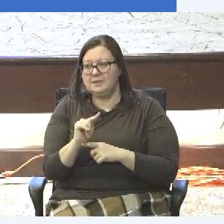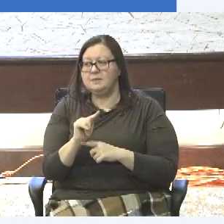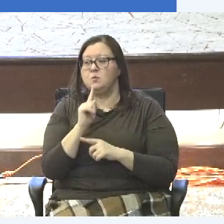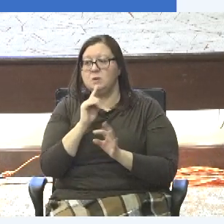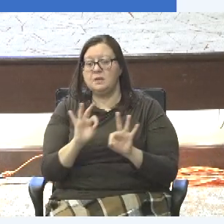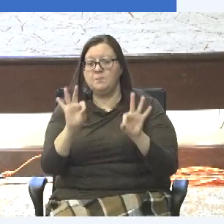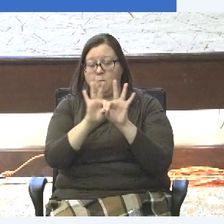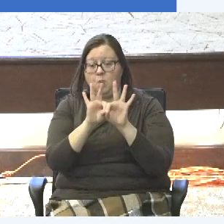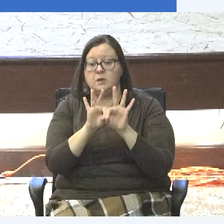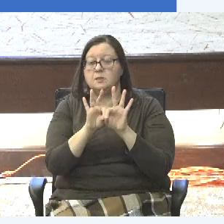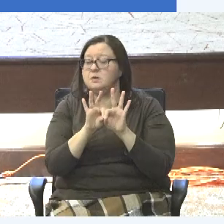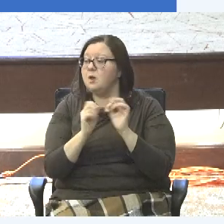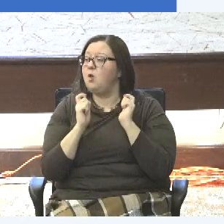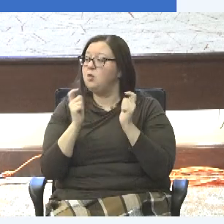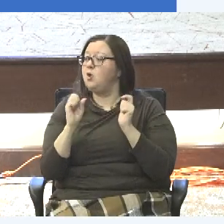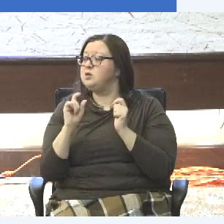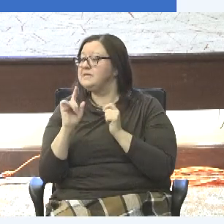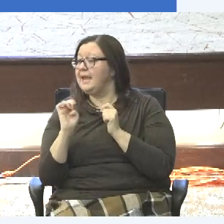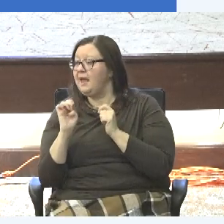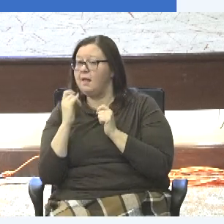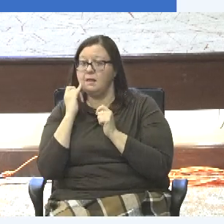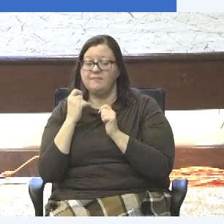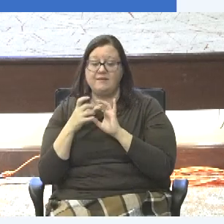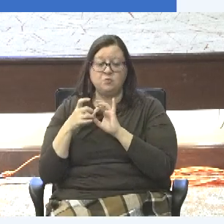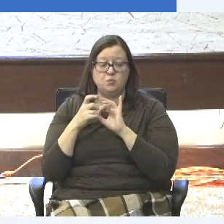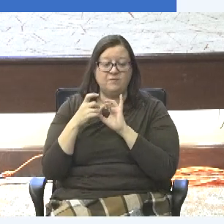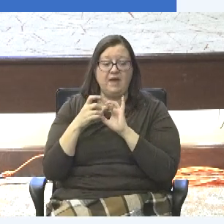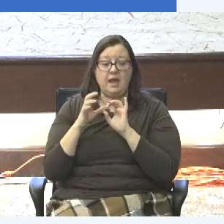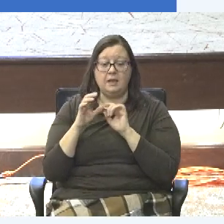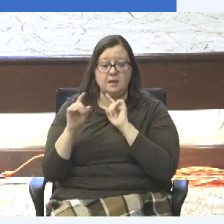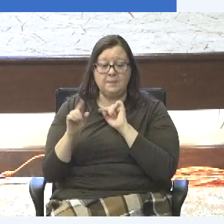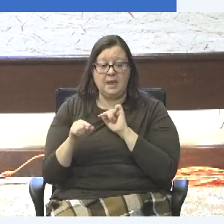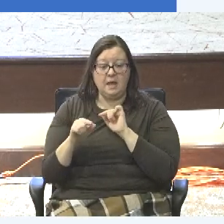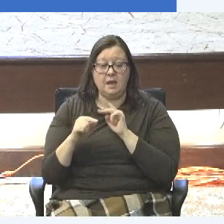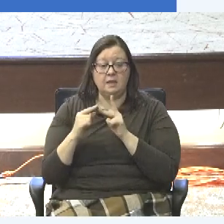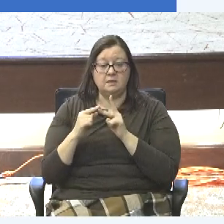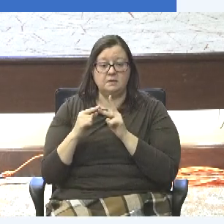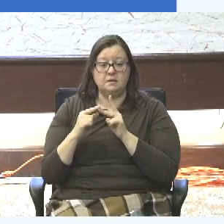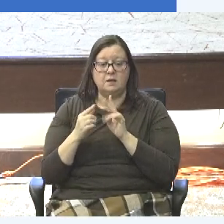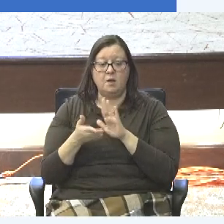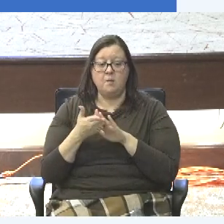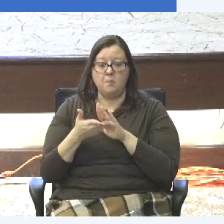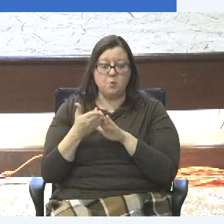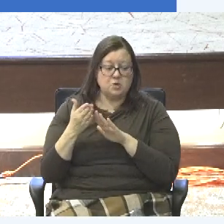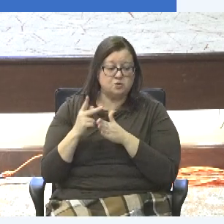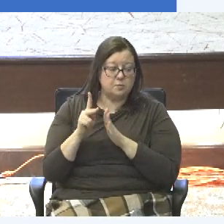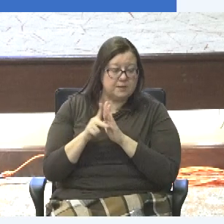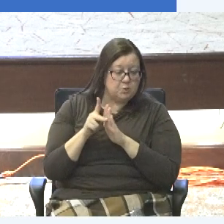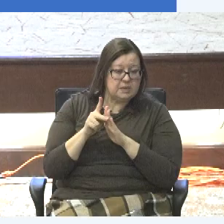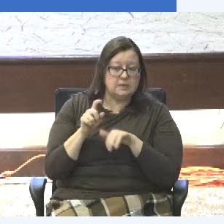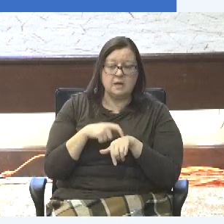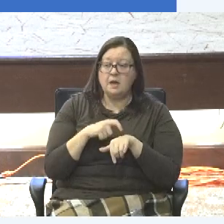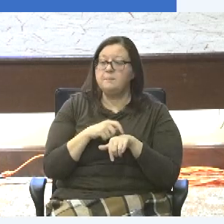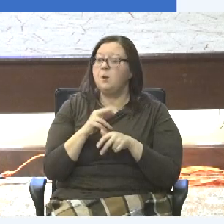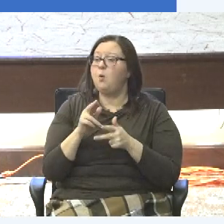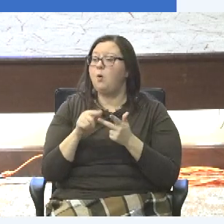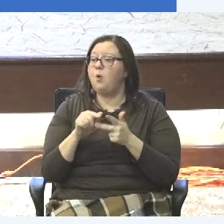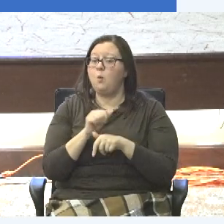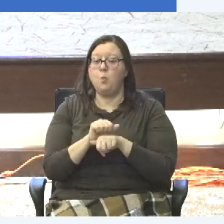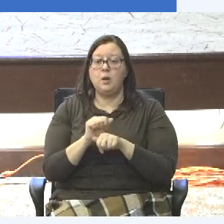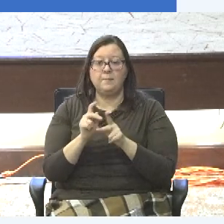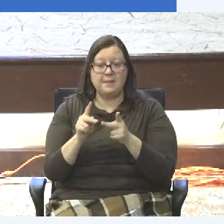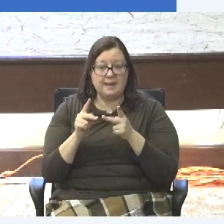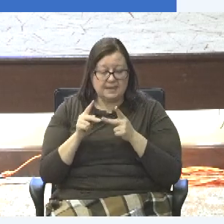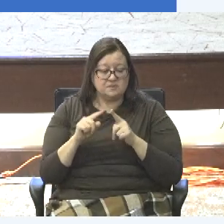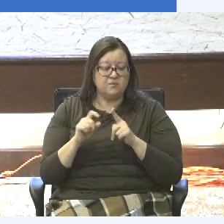a large-scale event, we have a place for a unified command. If we have an event that goes on for multiple operational periods, we now have a place to work from. It has